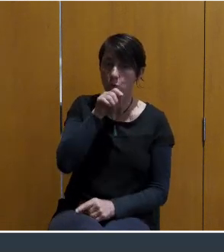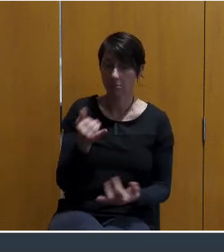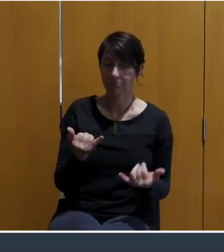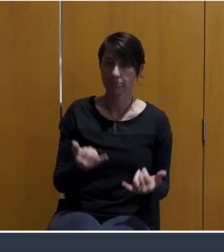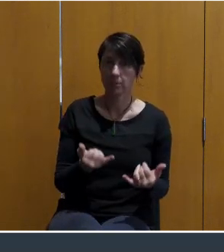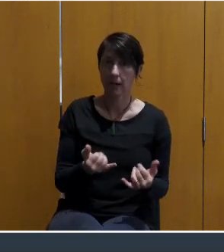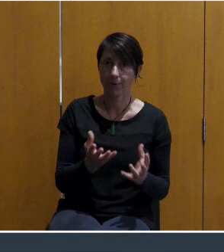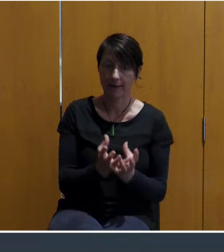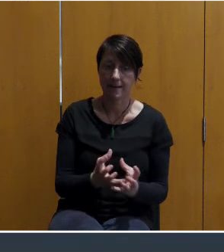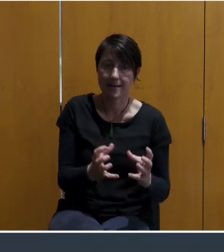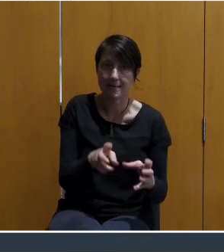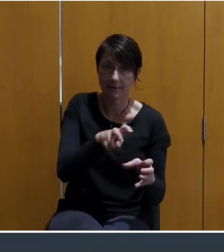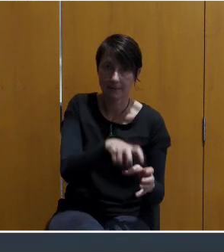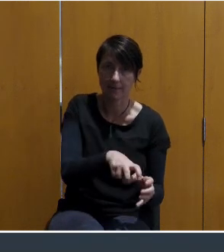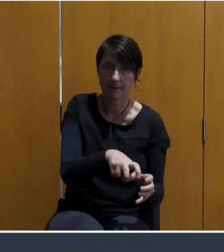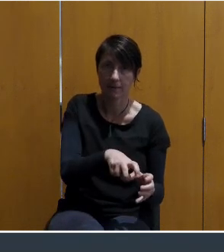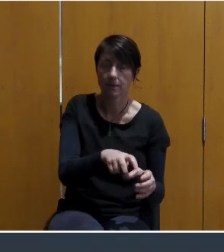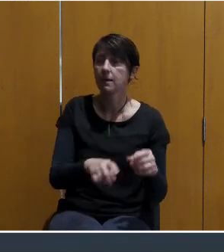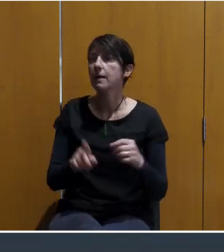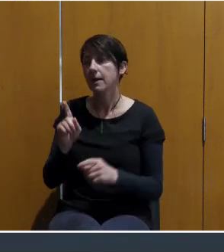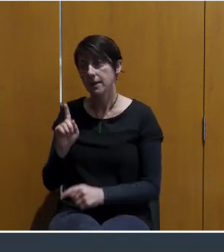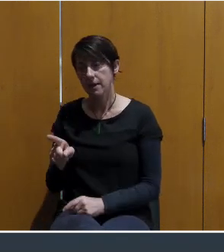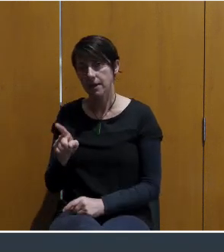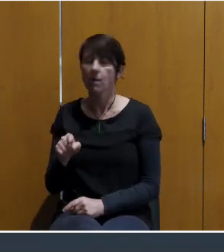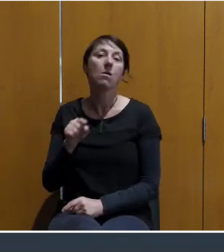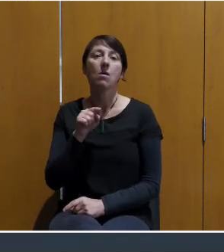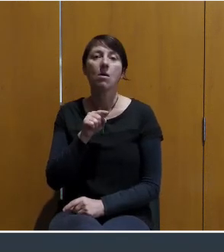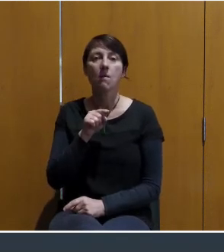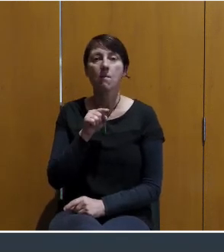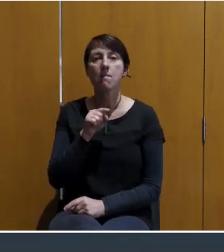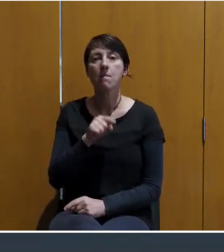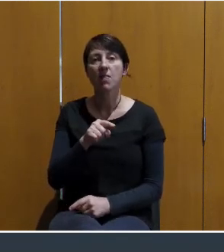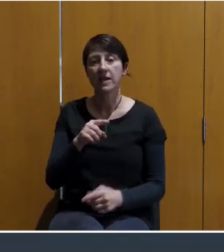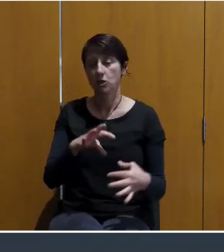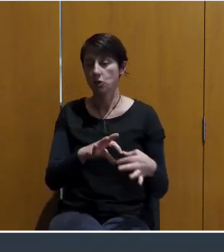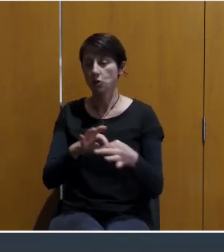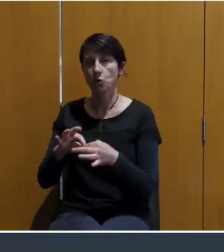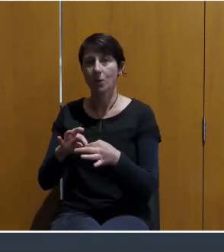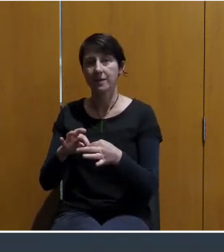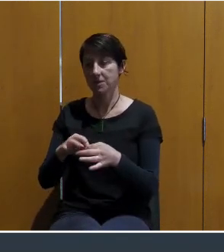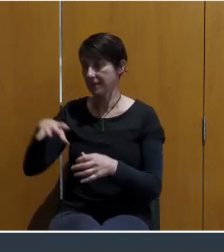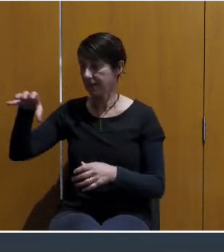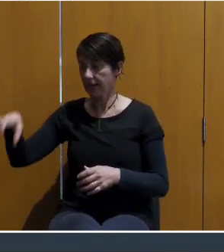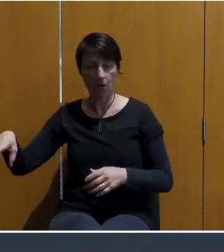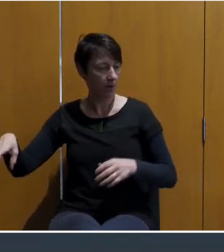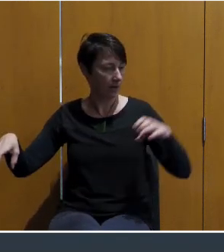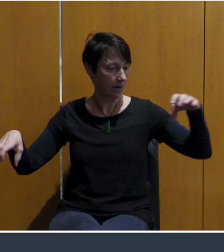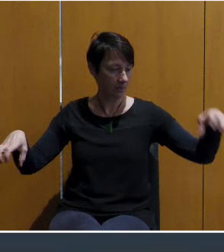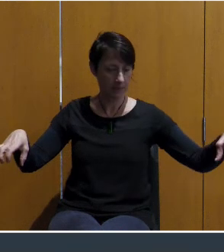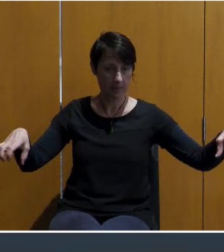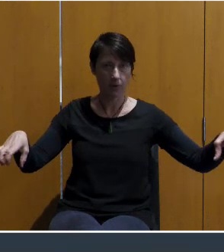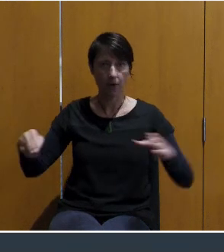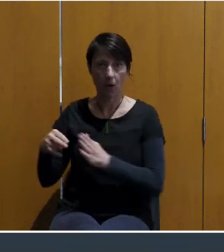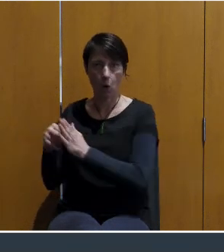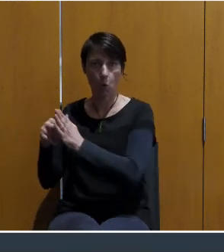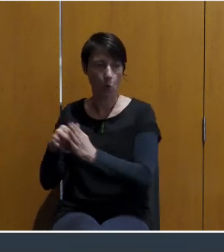That we know of, yeah, which joins it to the 2 areas north and south of it, which are restricted, aren't they, with regards to dog use or